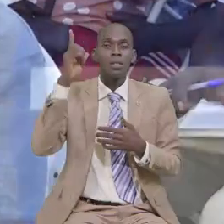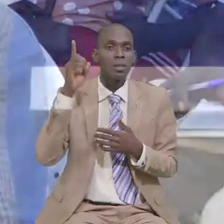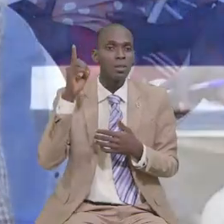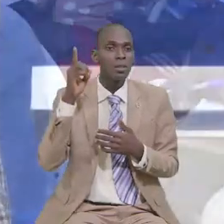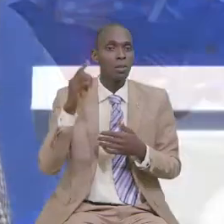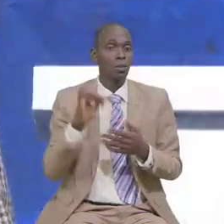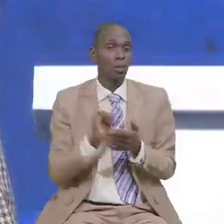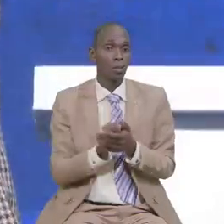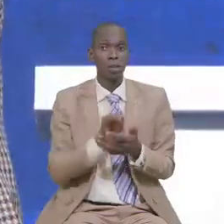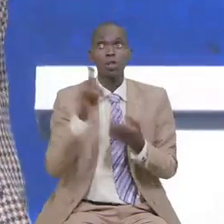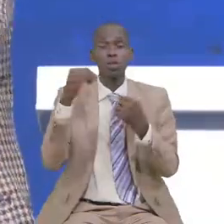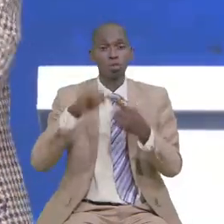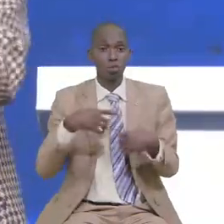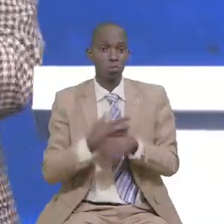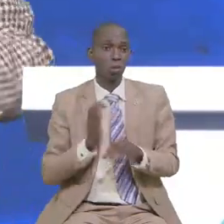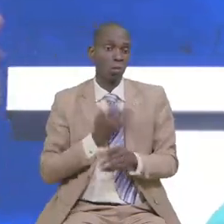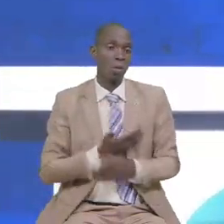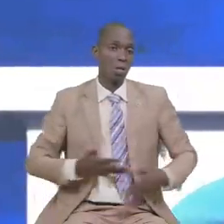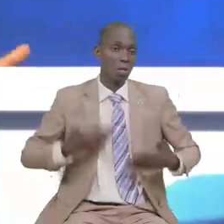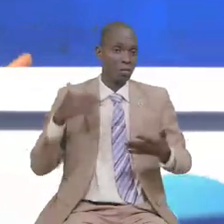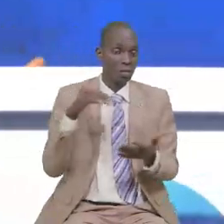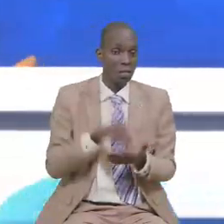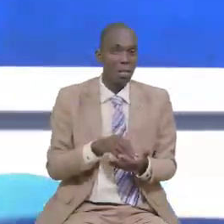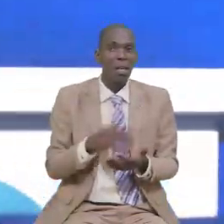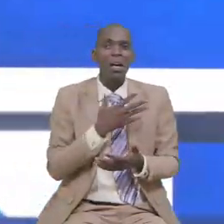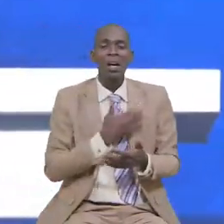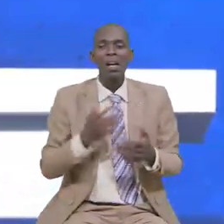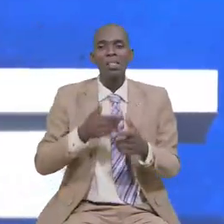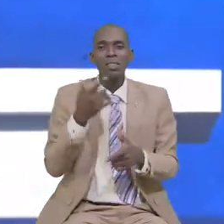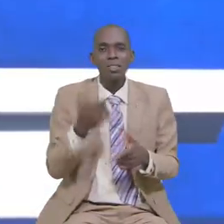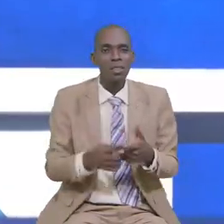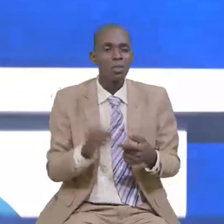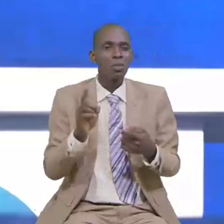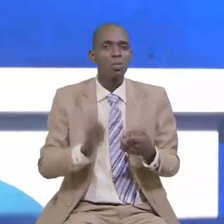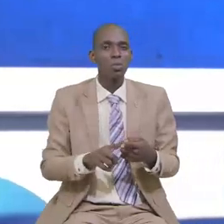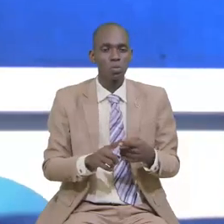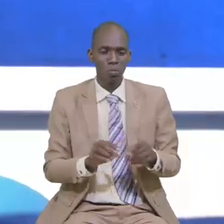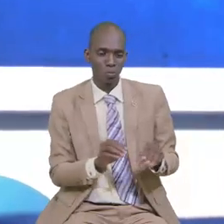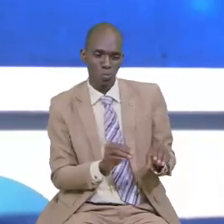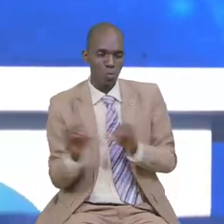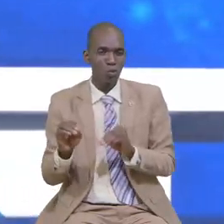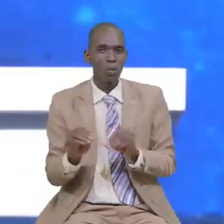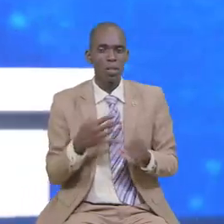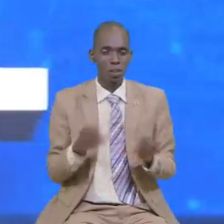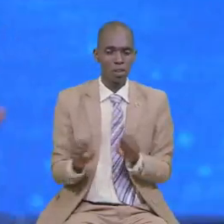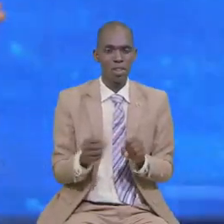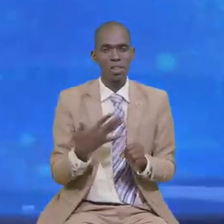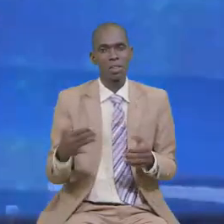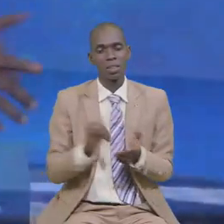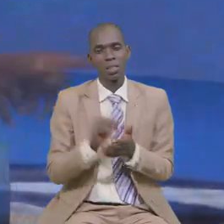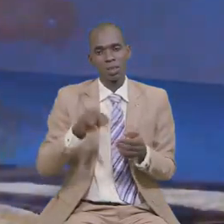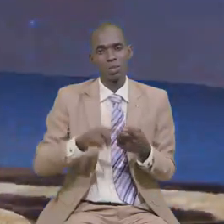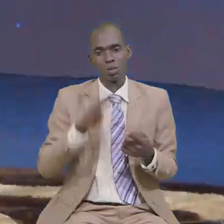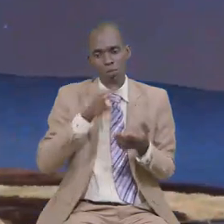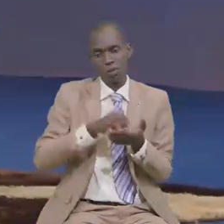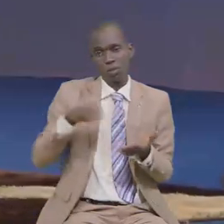a body, and then he begins to shake the shakeable, and he begins to put this